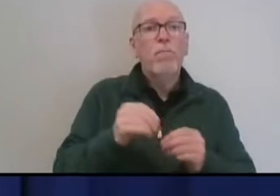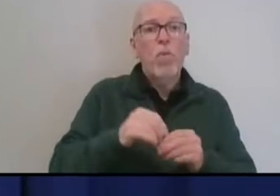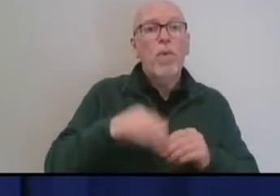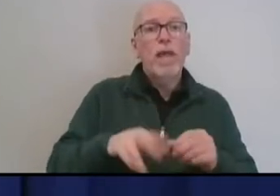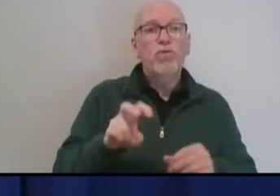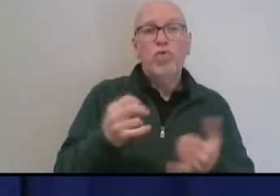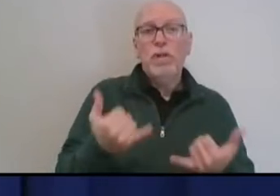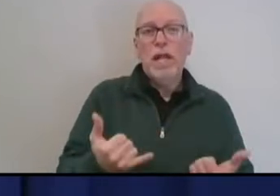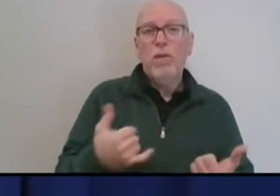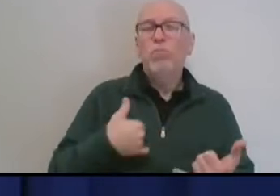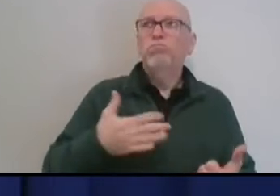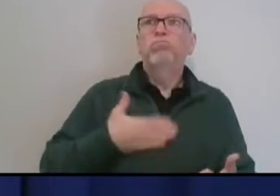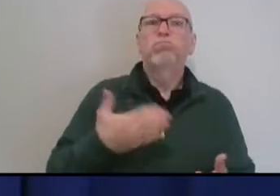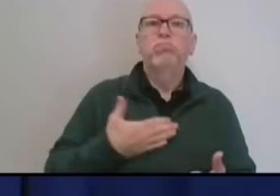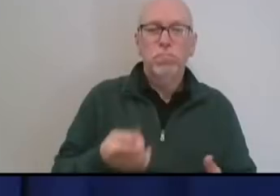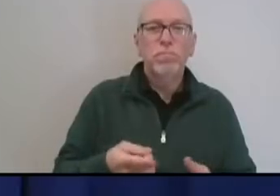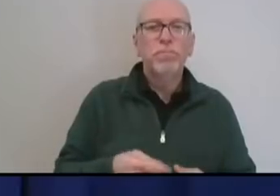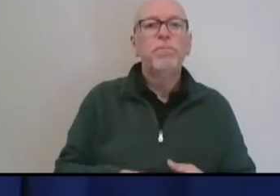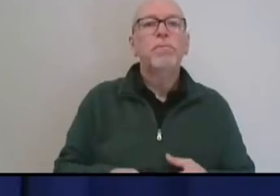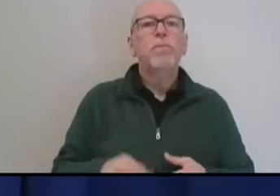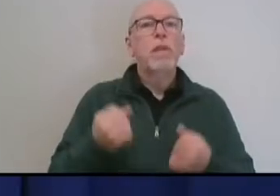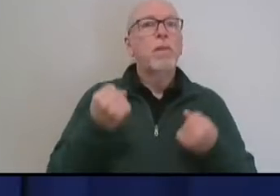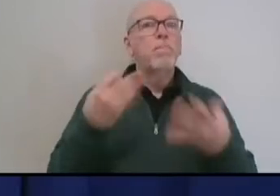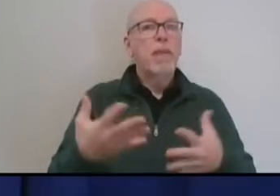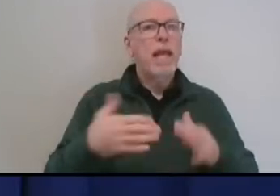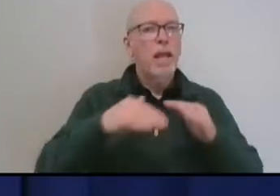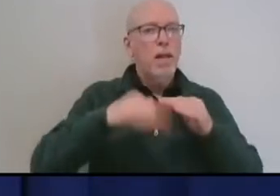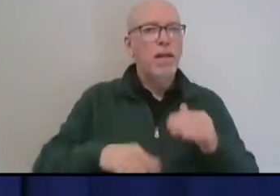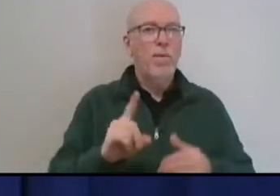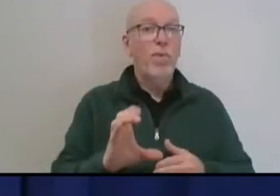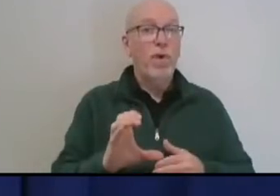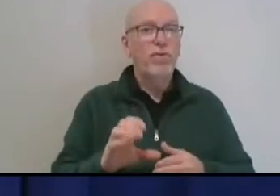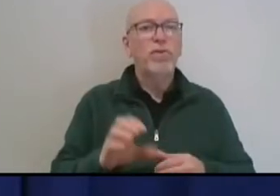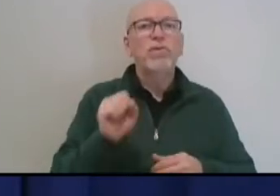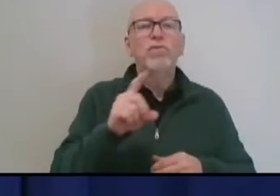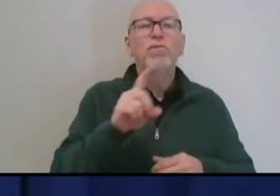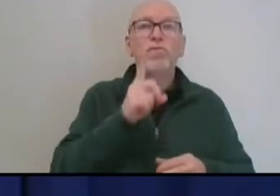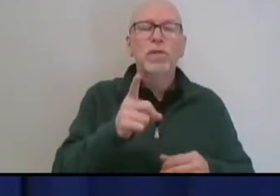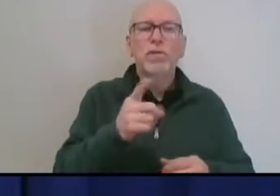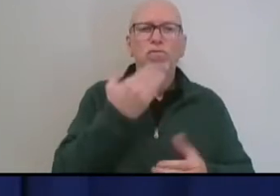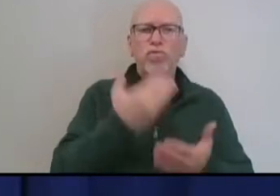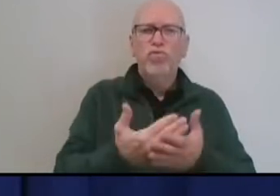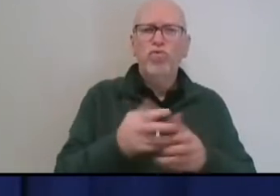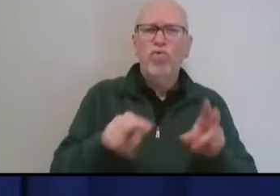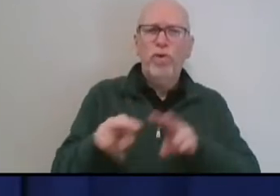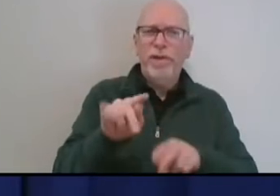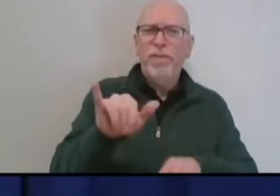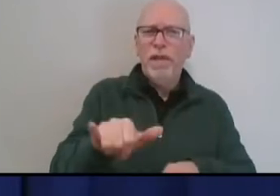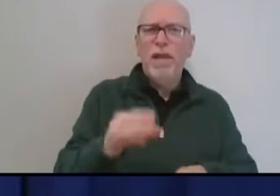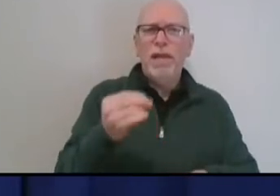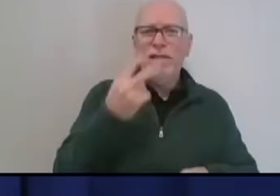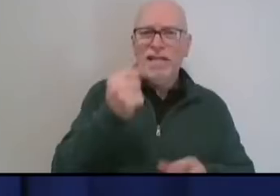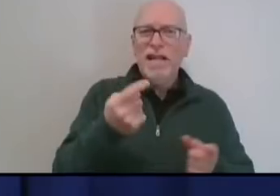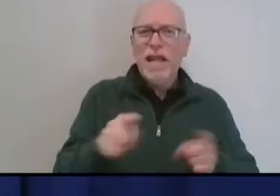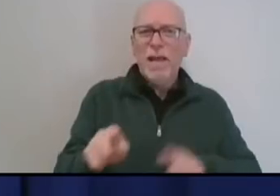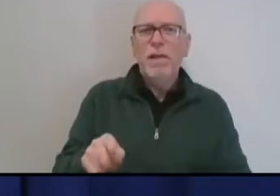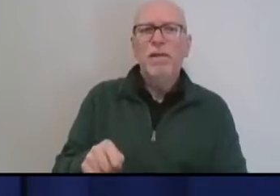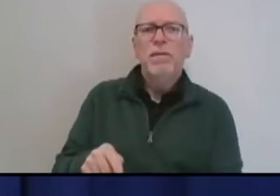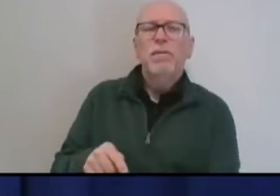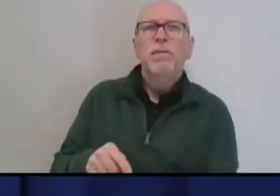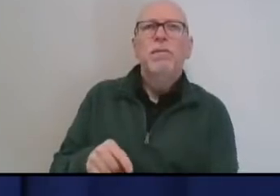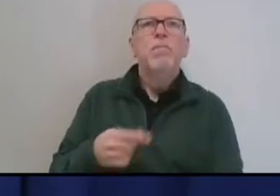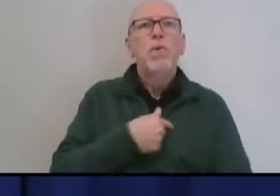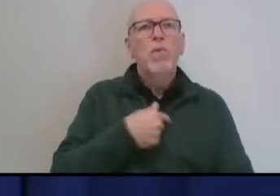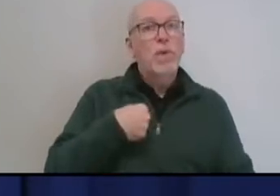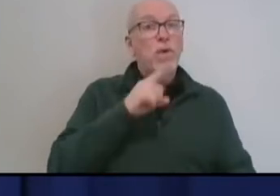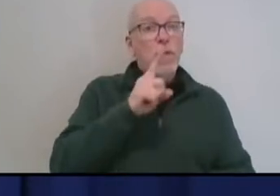now. Many, many, many are below 100. So it's really been good to look at that and see that happen. But we really need to